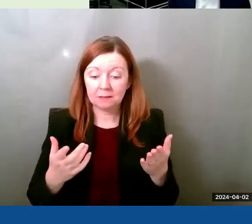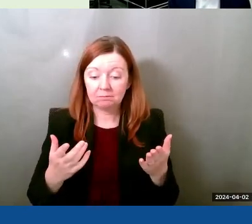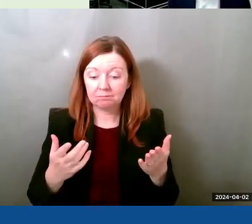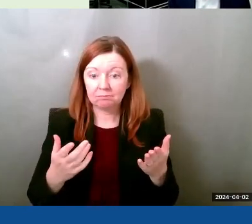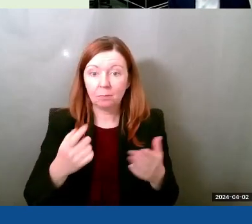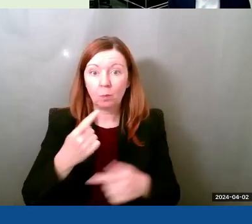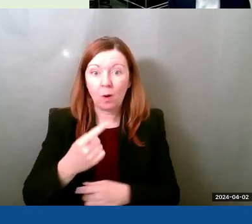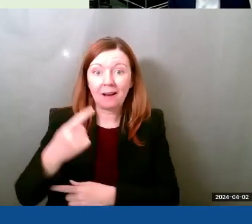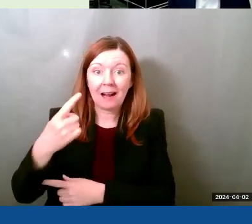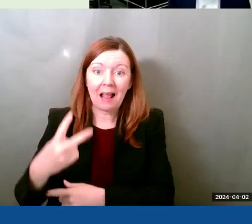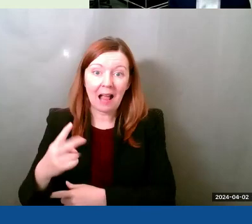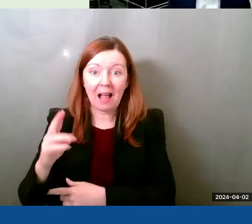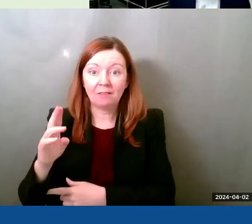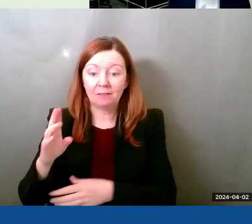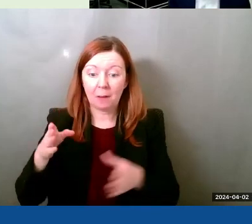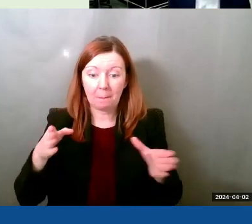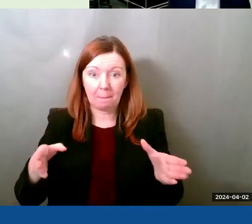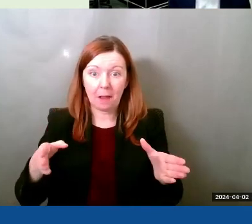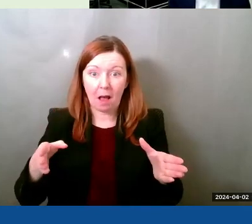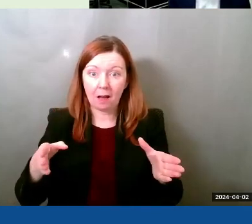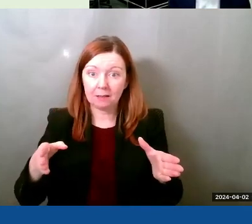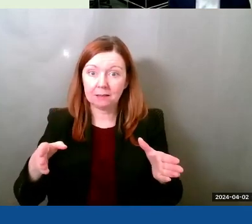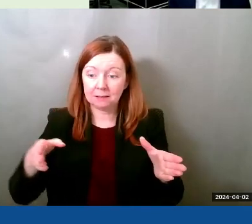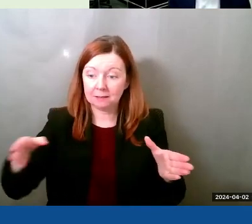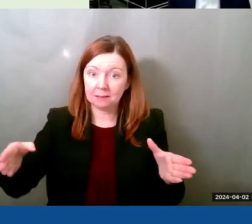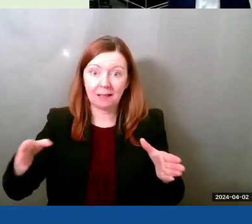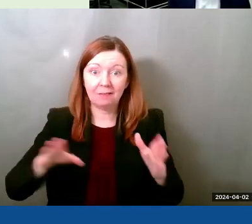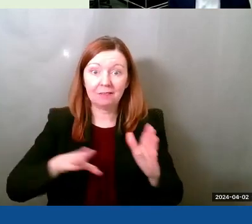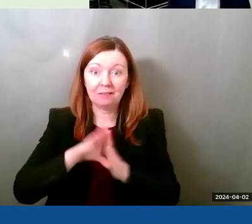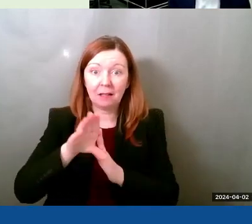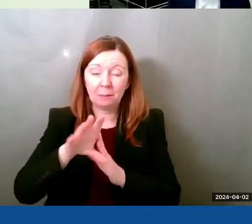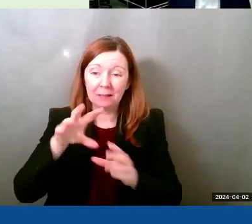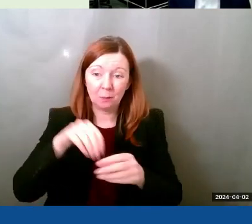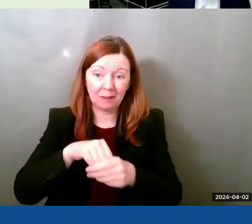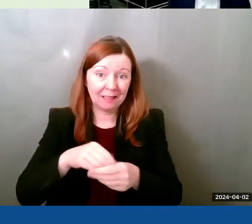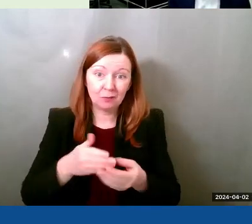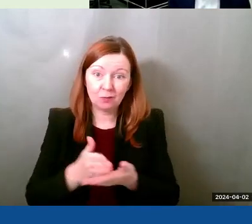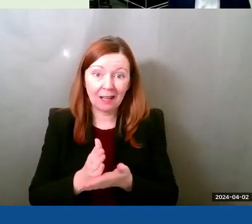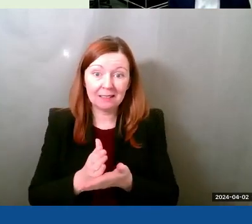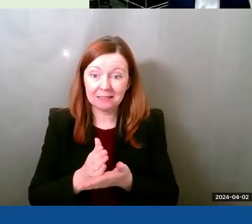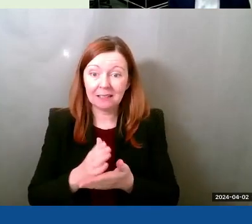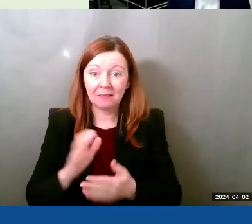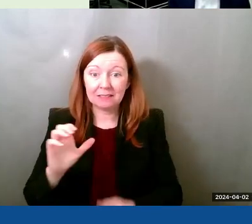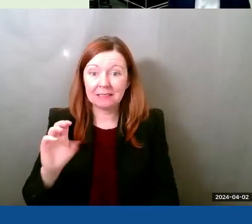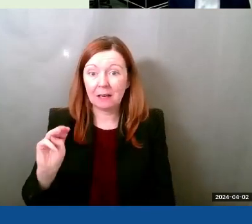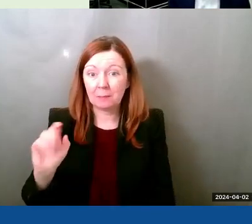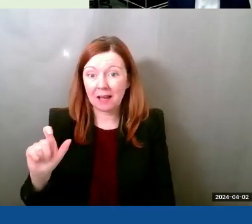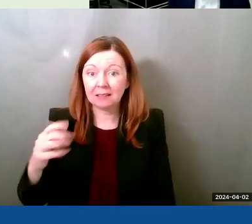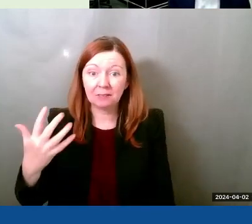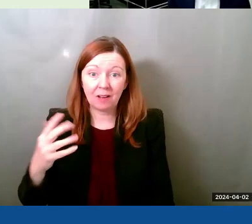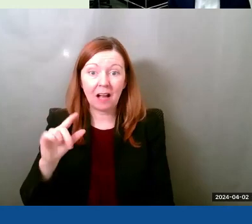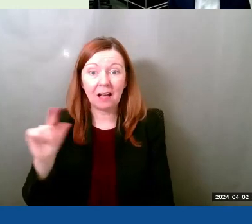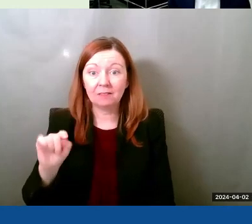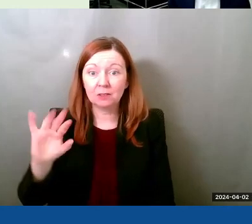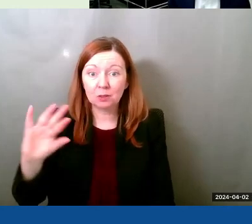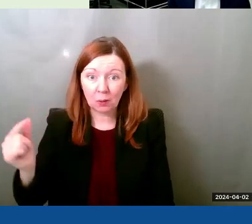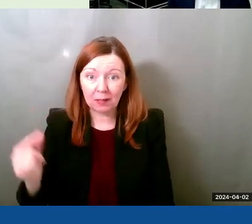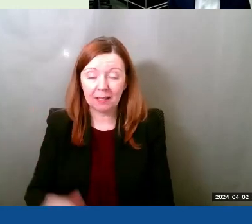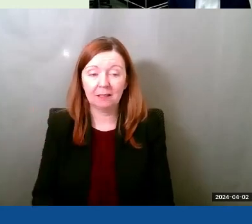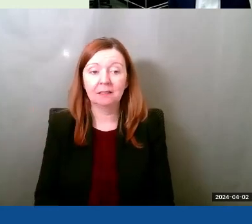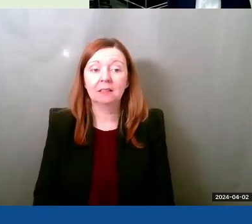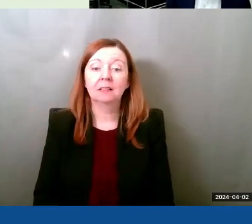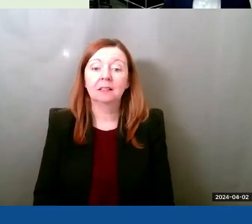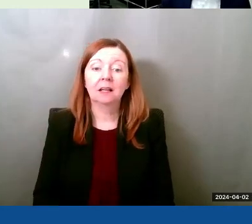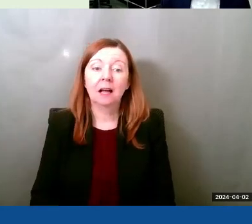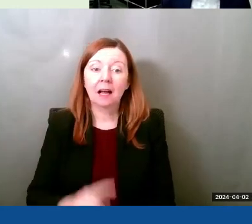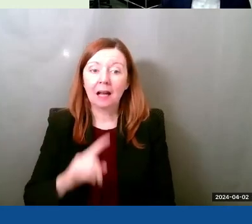blocks of development, again, well within right of the CMX5 zoning,